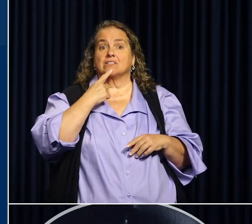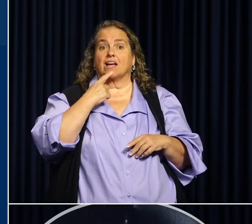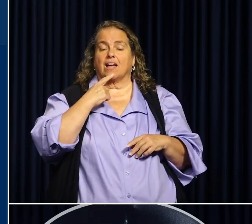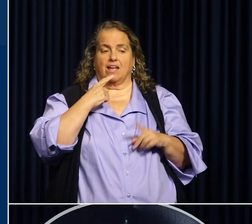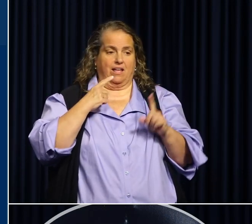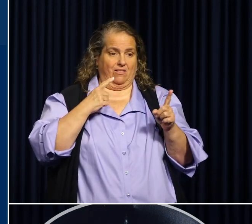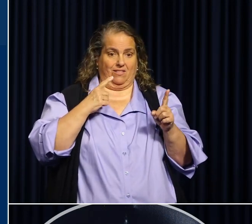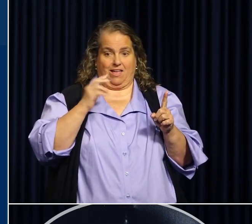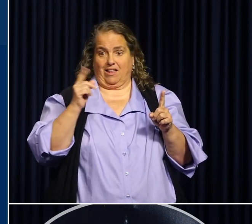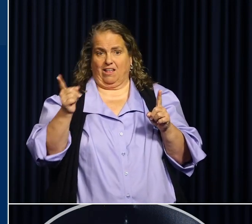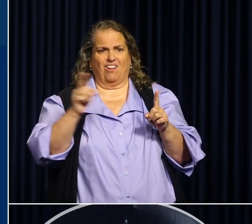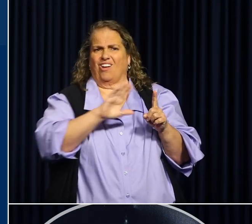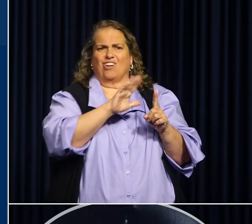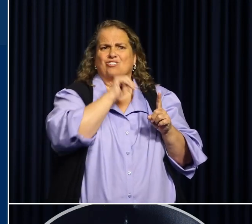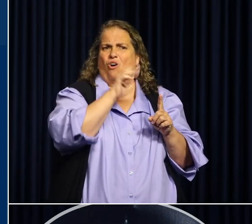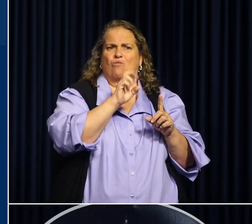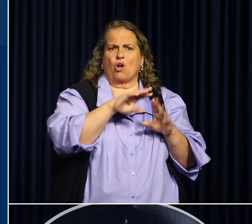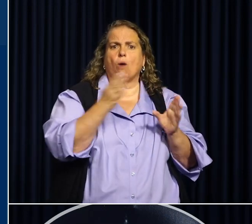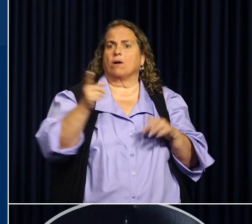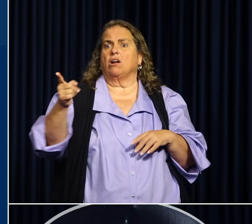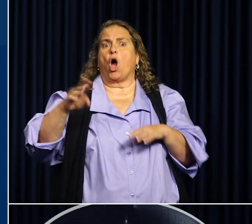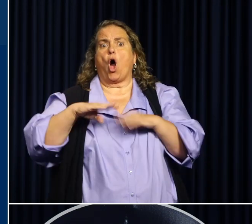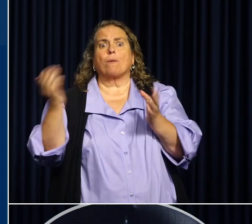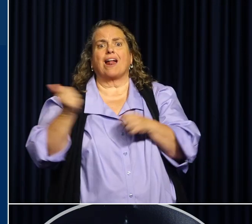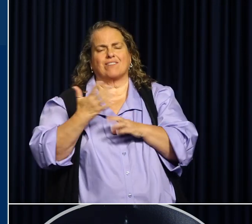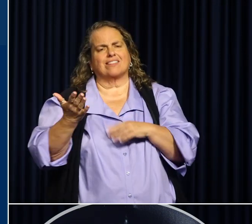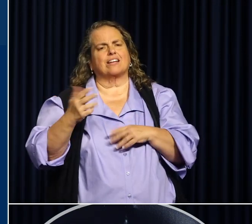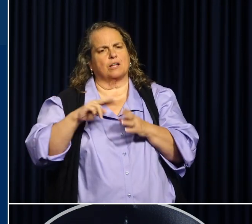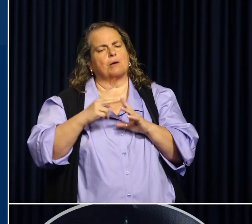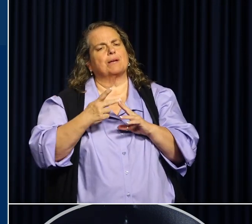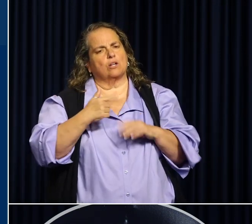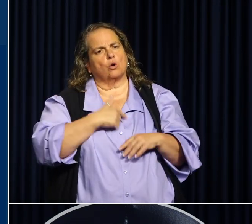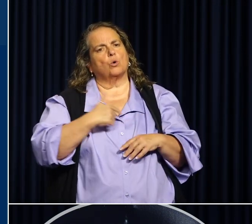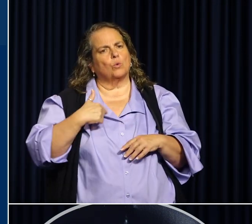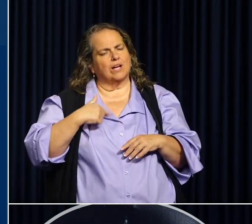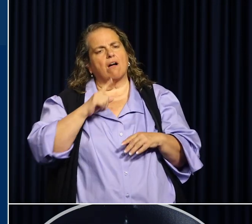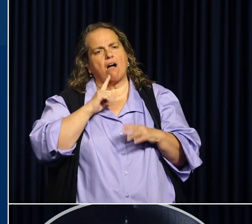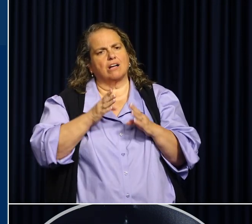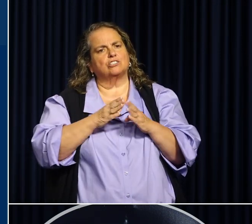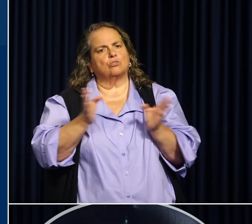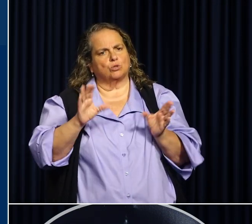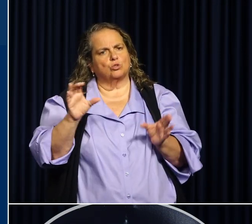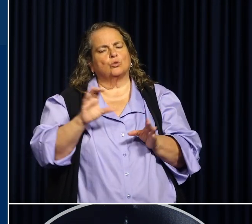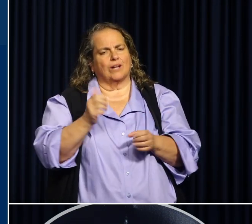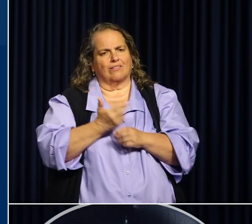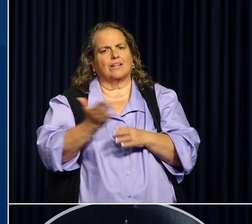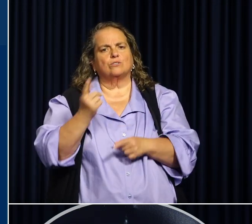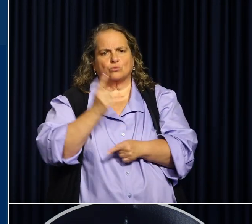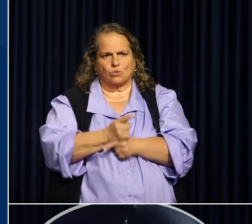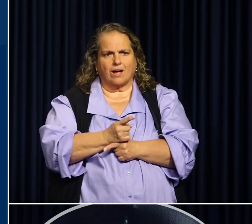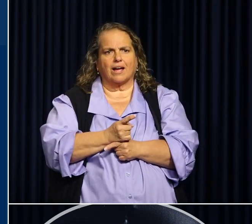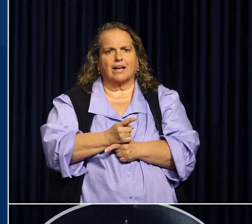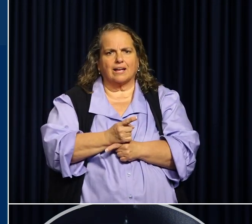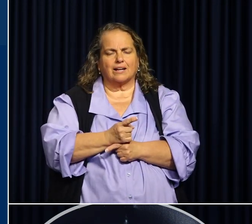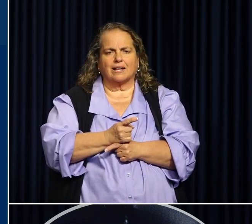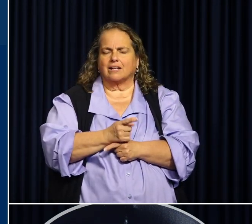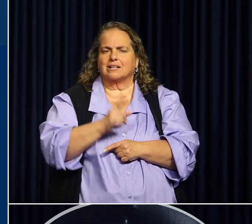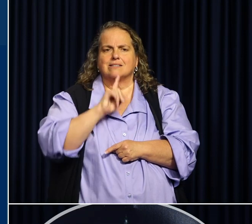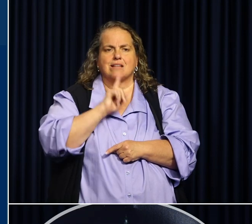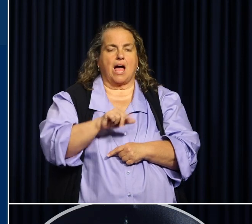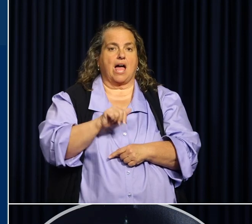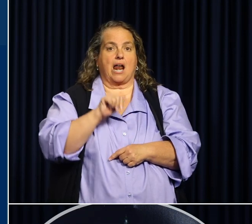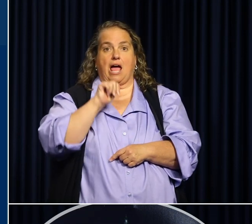either side that have concerns means that I think that we're generally doing this right. There's not an